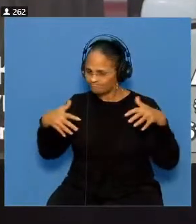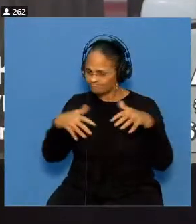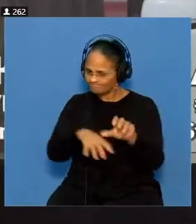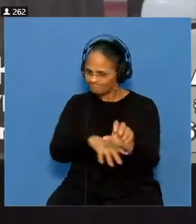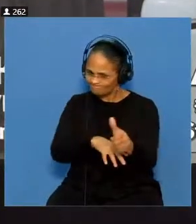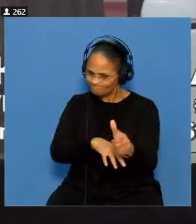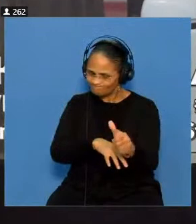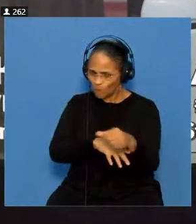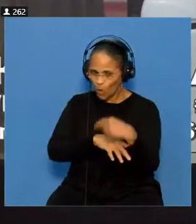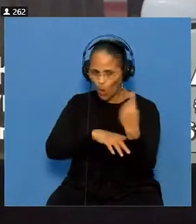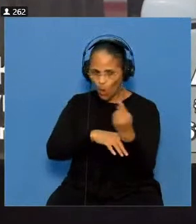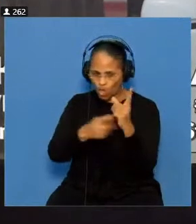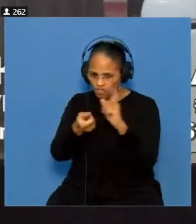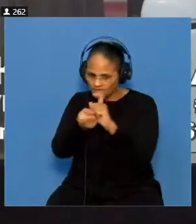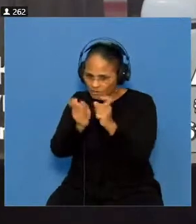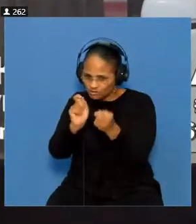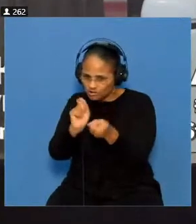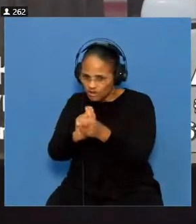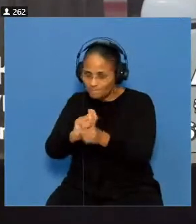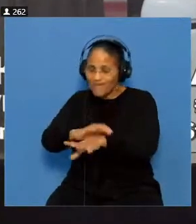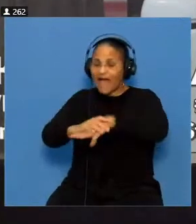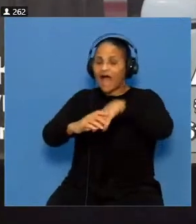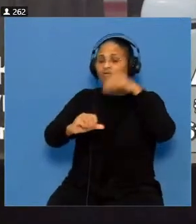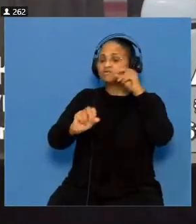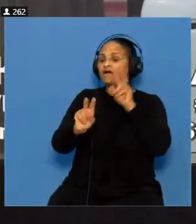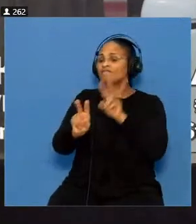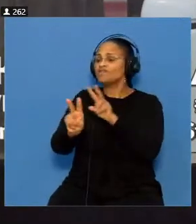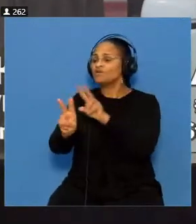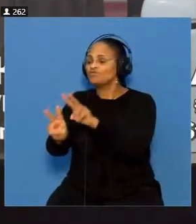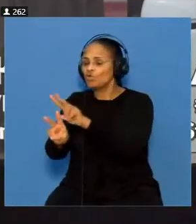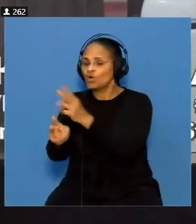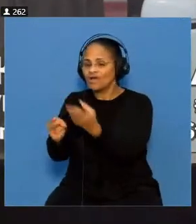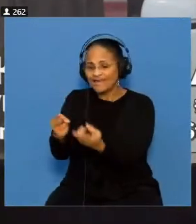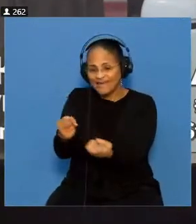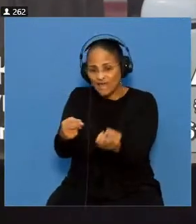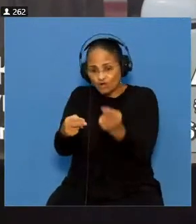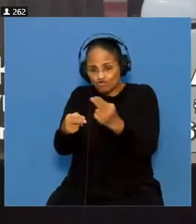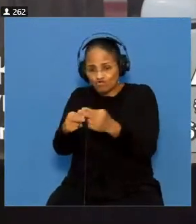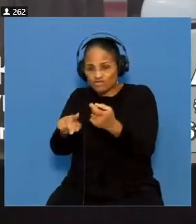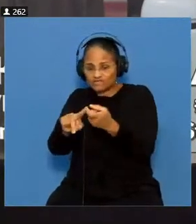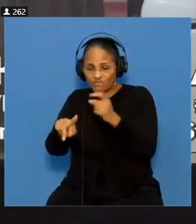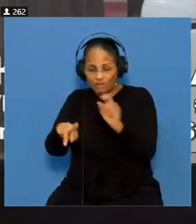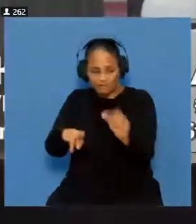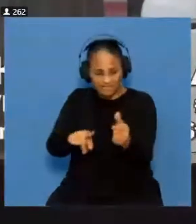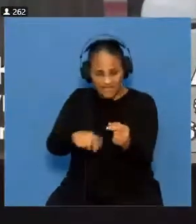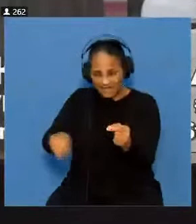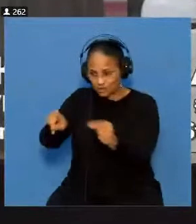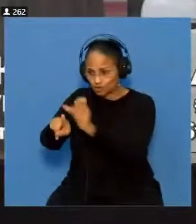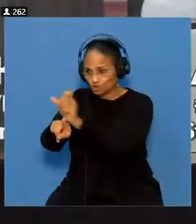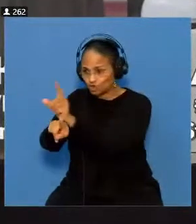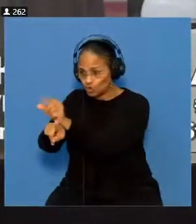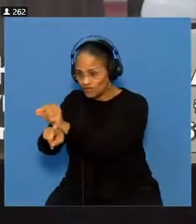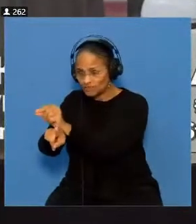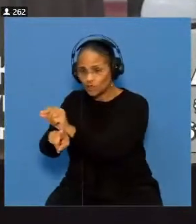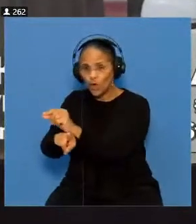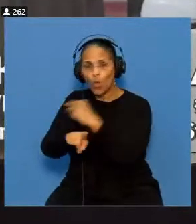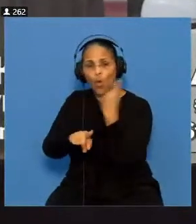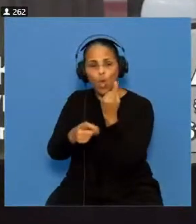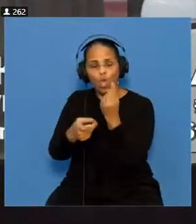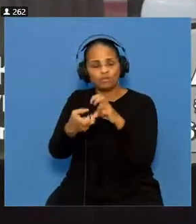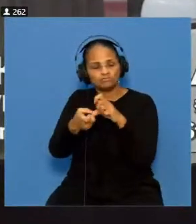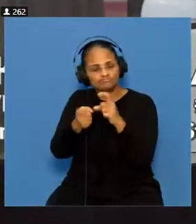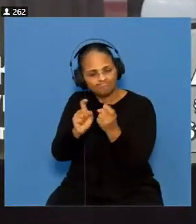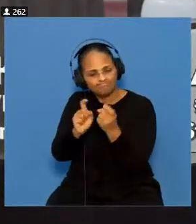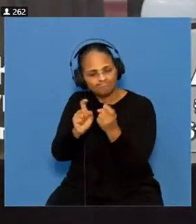The only adjustment has been outdoor funerals have been increased from 10 to 20. That is the only adjustment in regards to